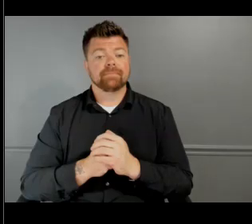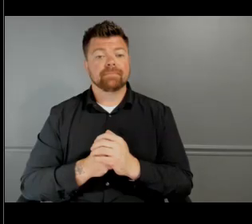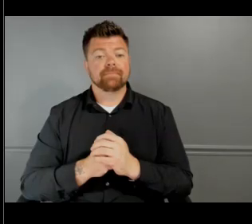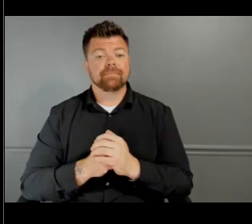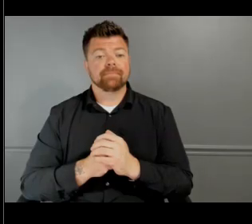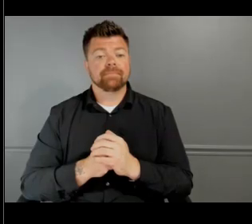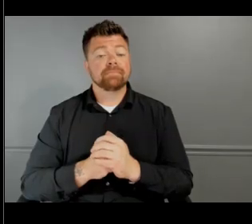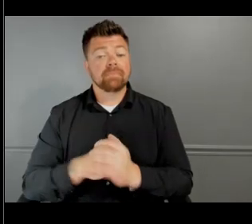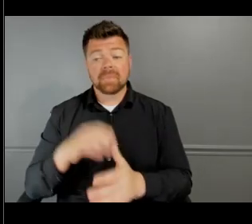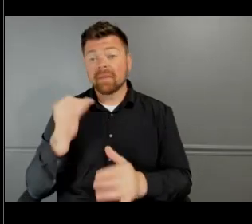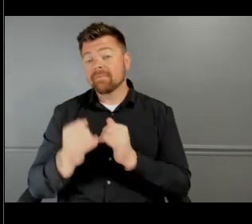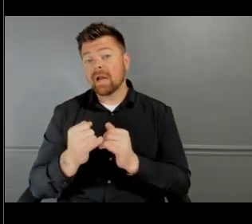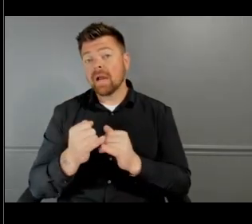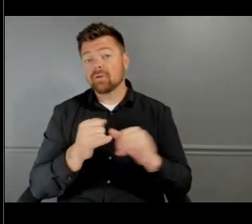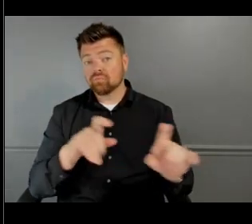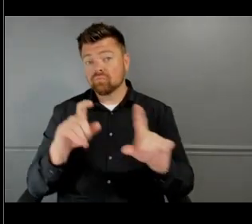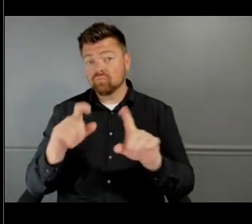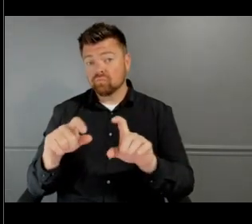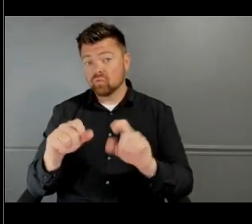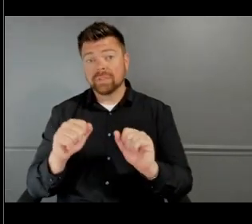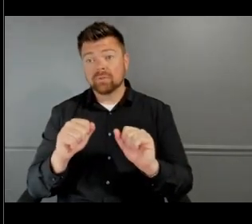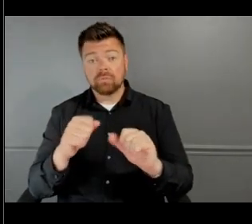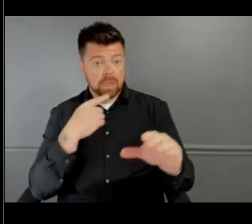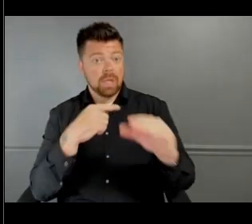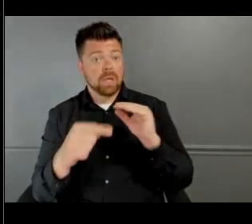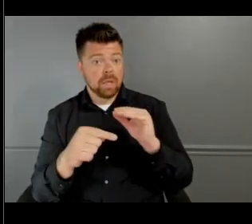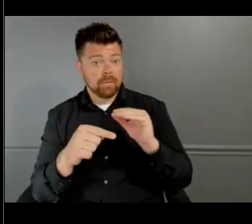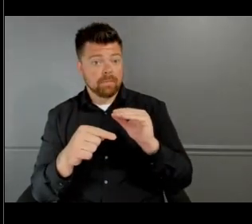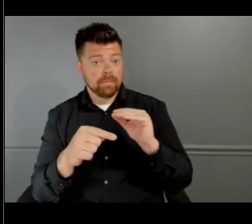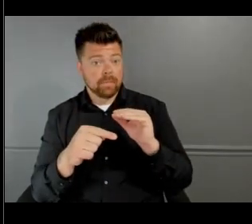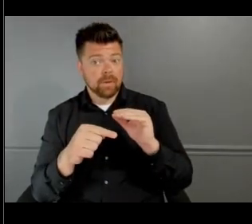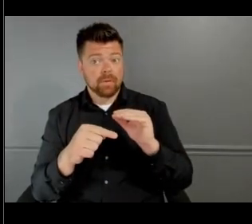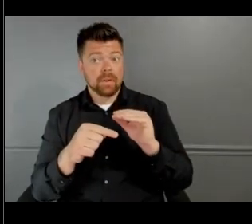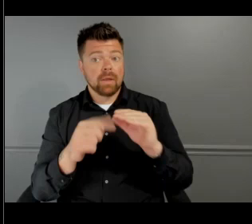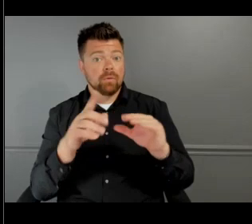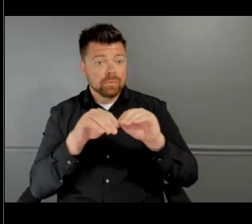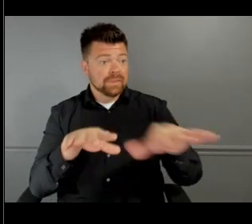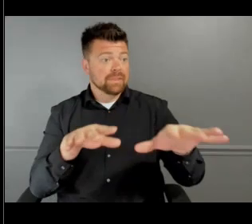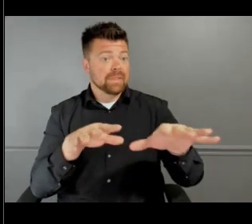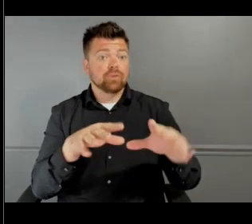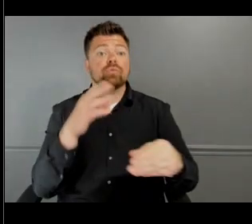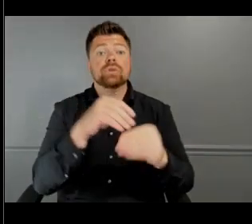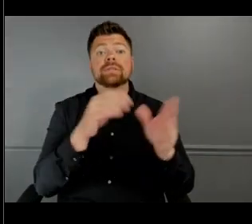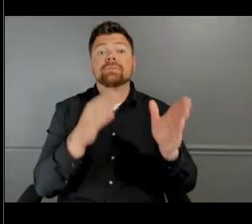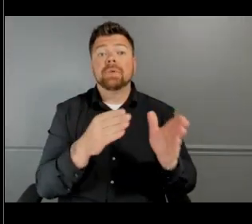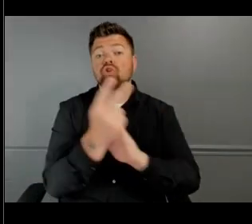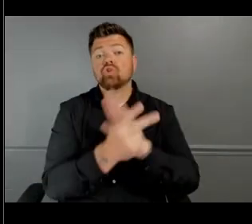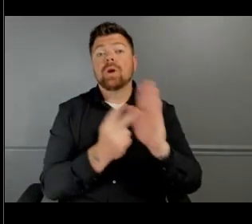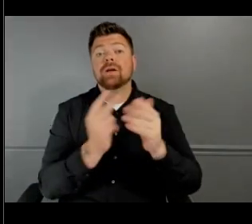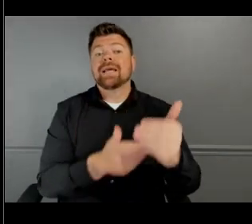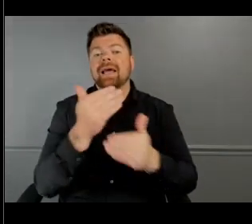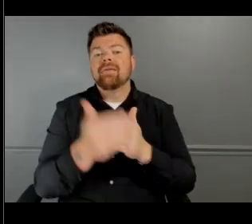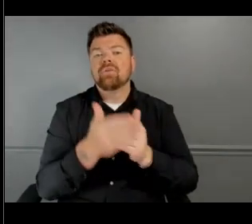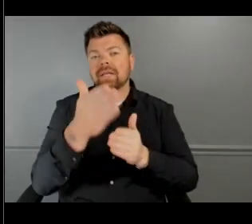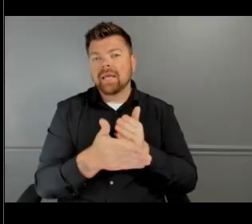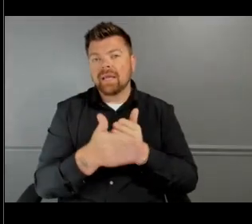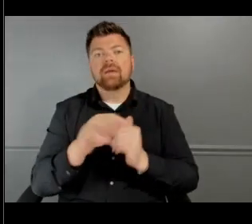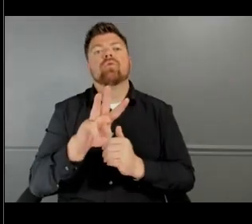The final quiz will be in the email that comes to participants 2 hours after the end of the webinar.